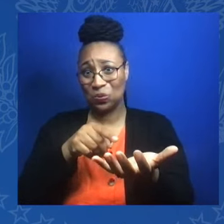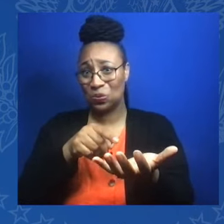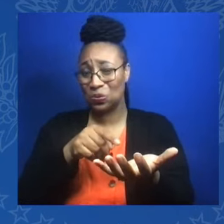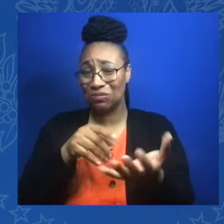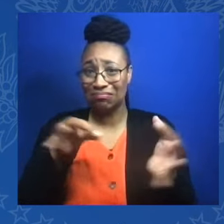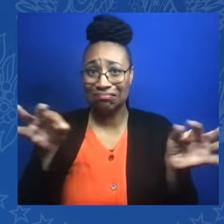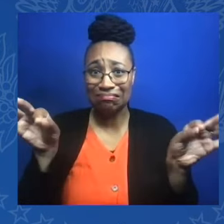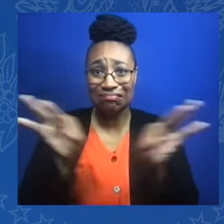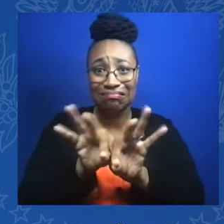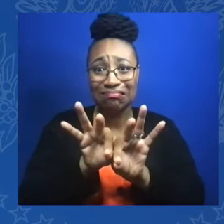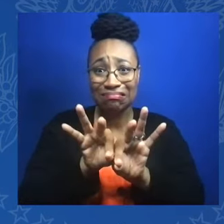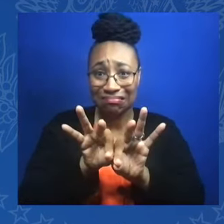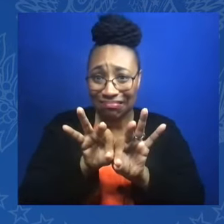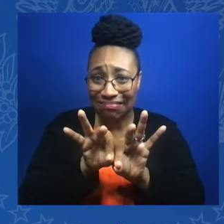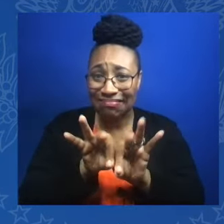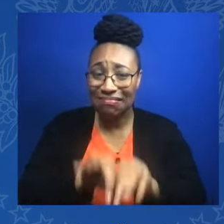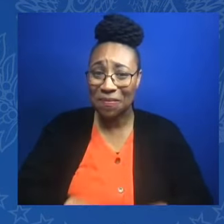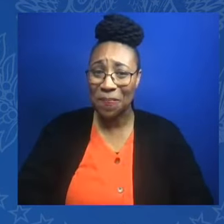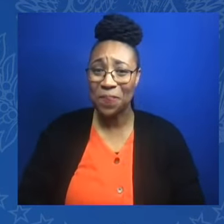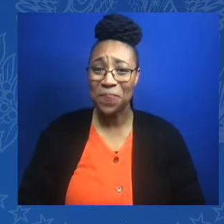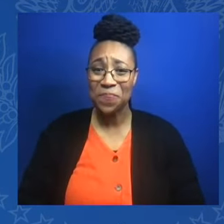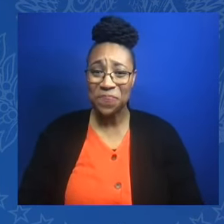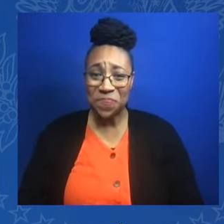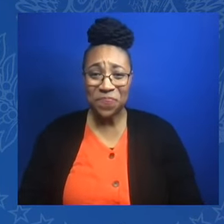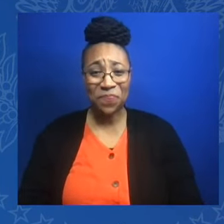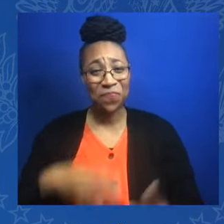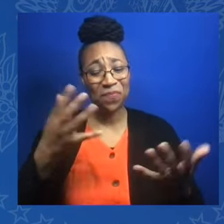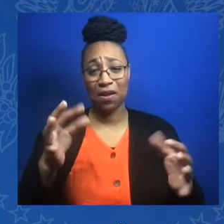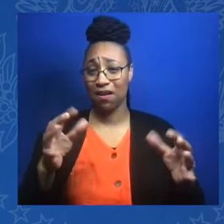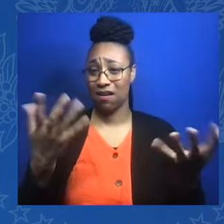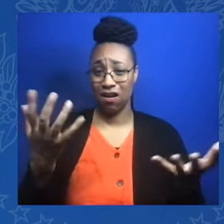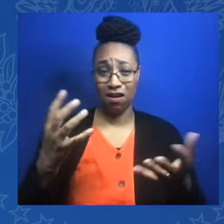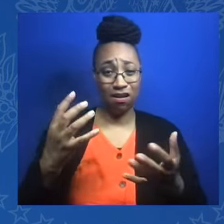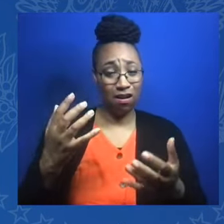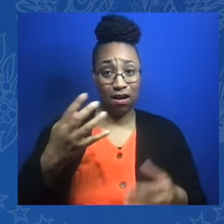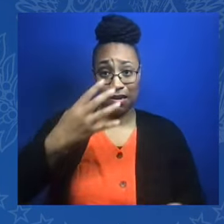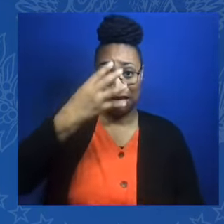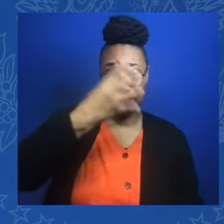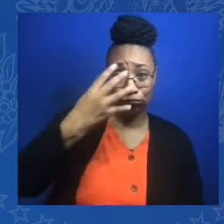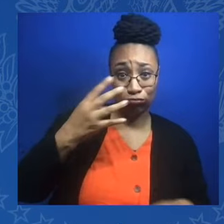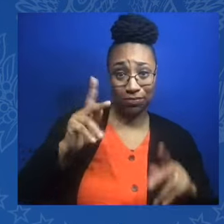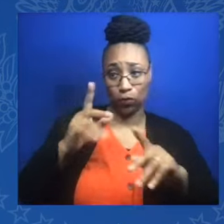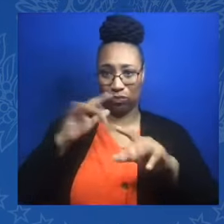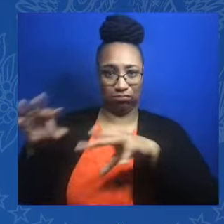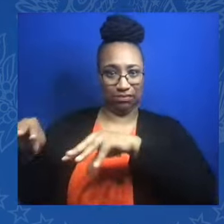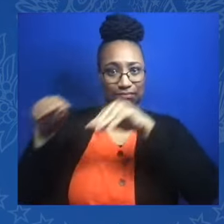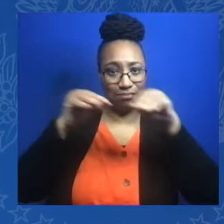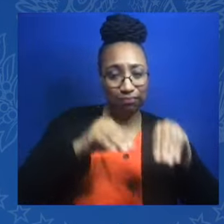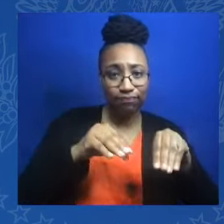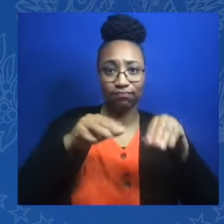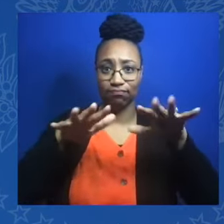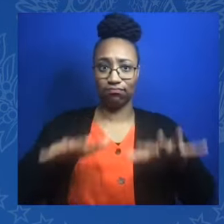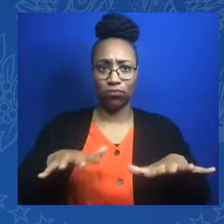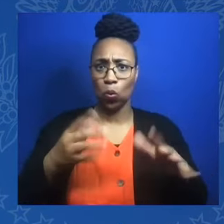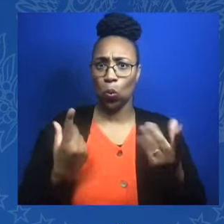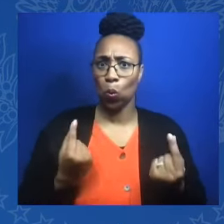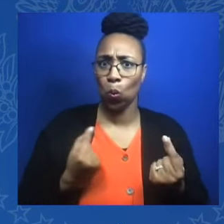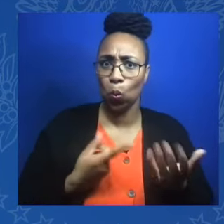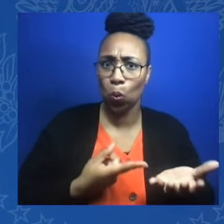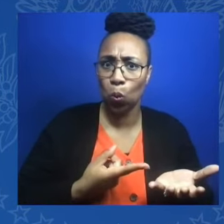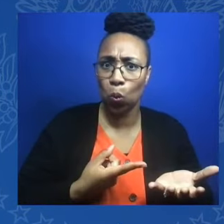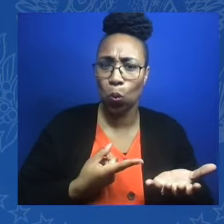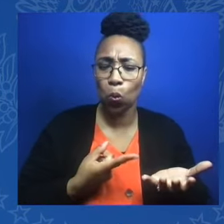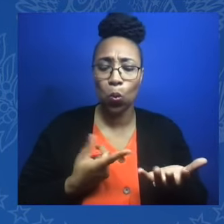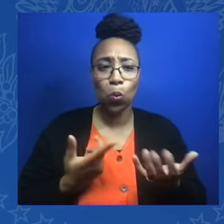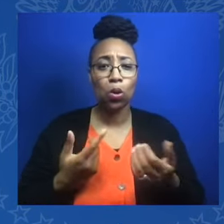migration in the hemisphere. The Los Angeles Declaration on Migration and Protection, which the United States and Canada signed last June, along with 19